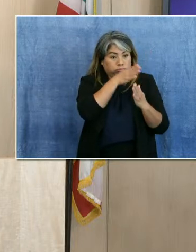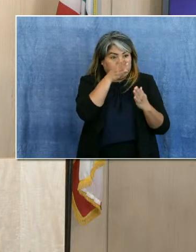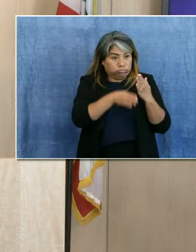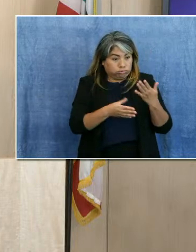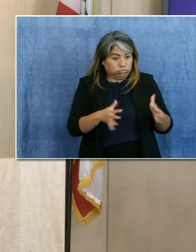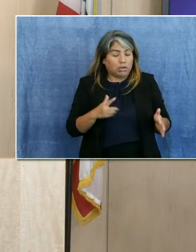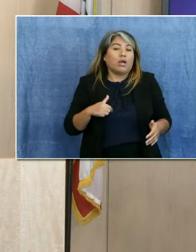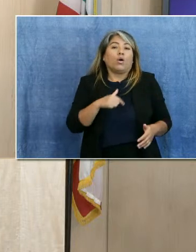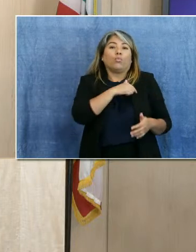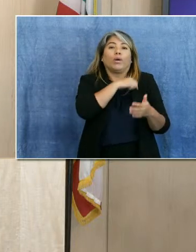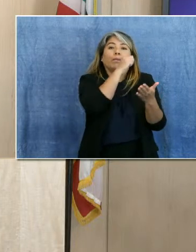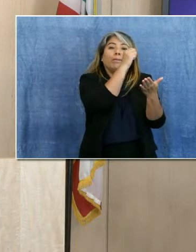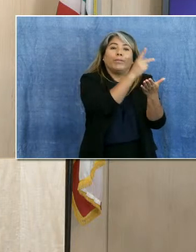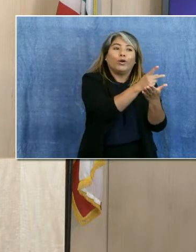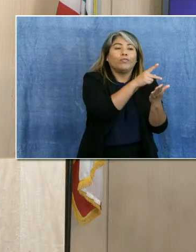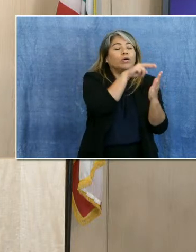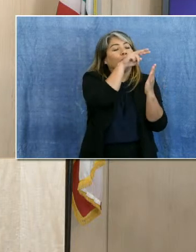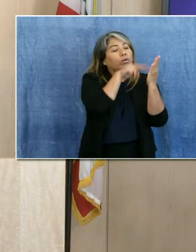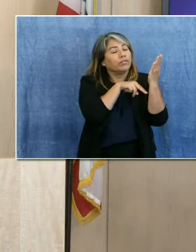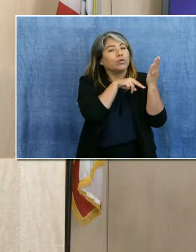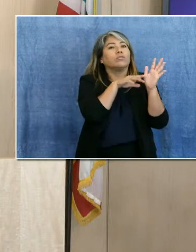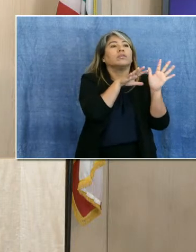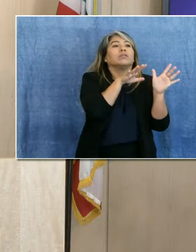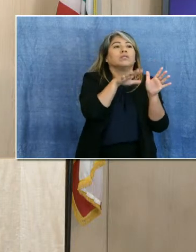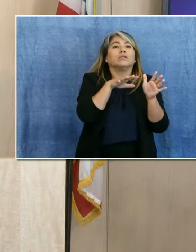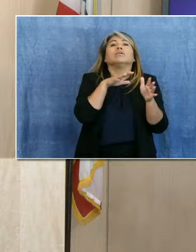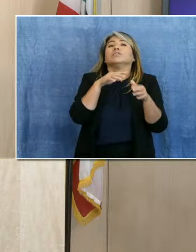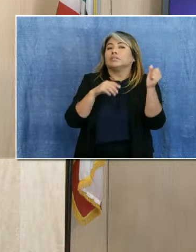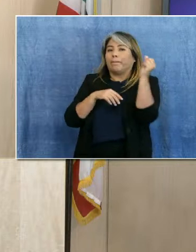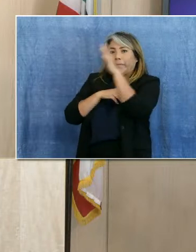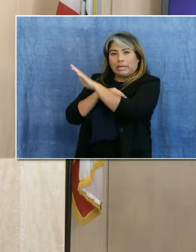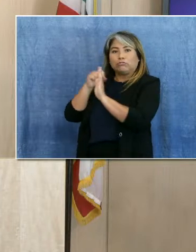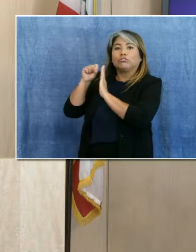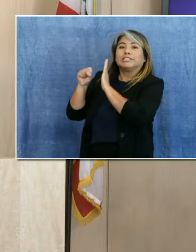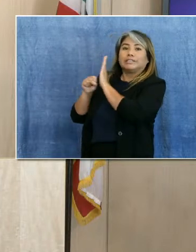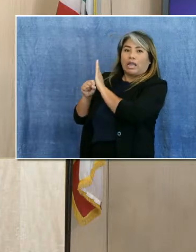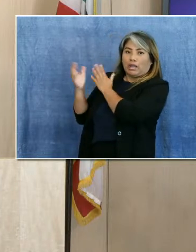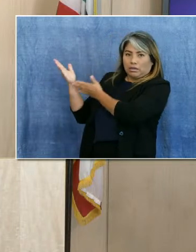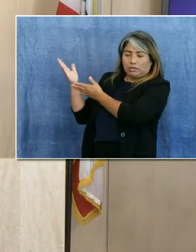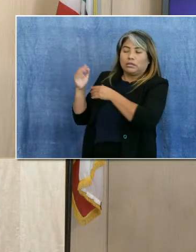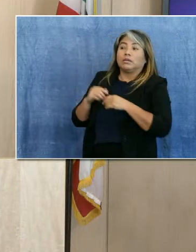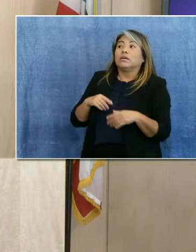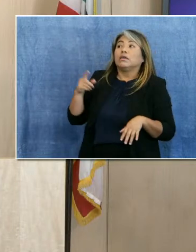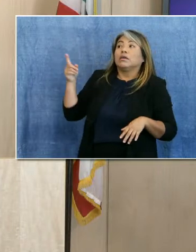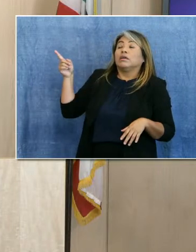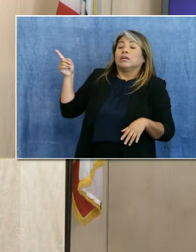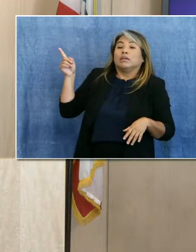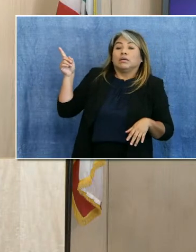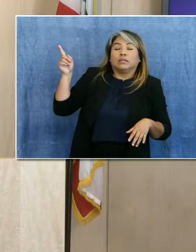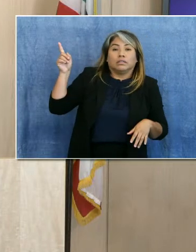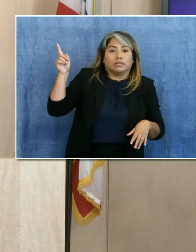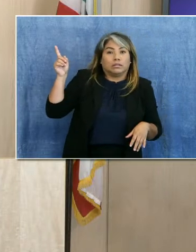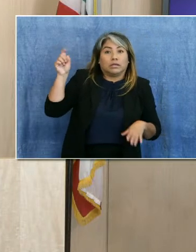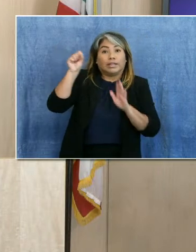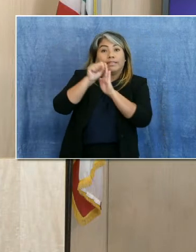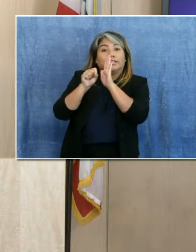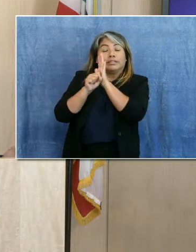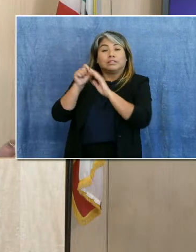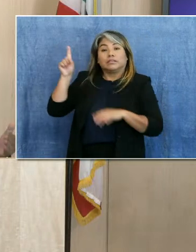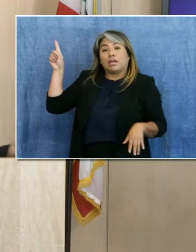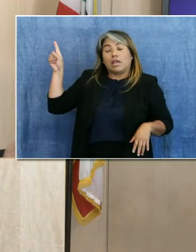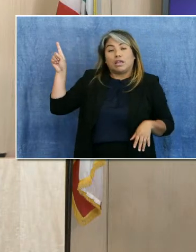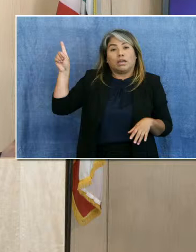them, review them, approve, and submit to the state. Once the state gives us